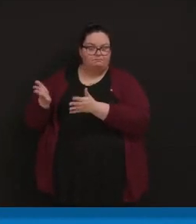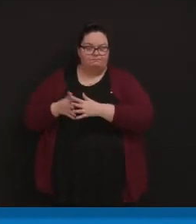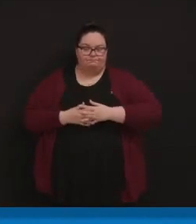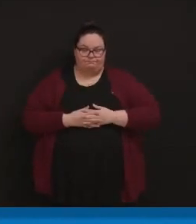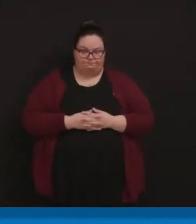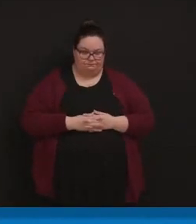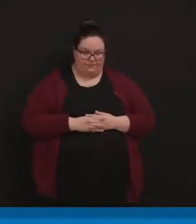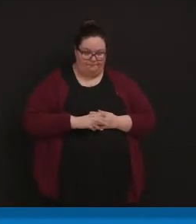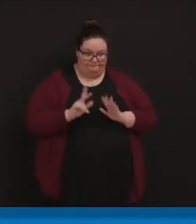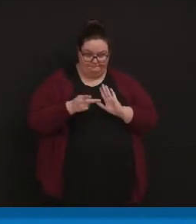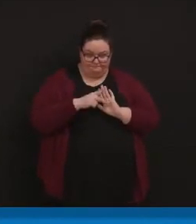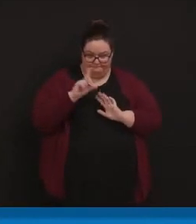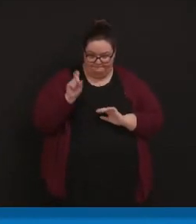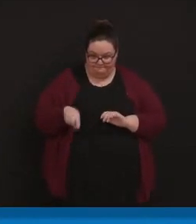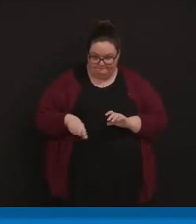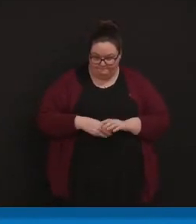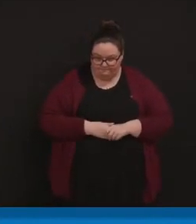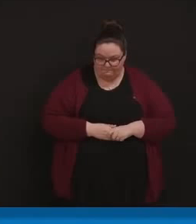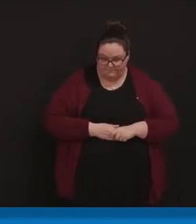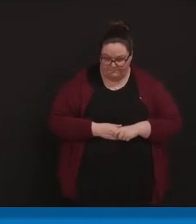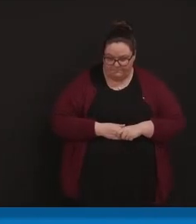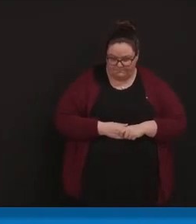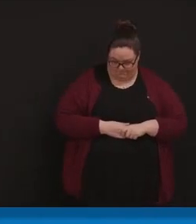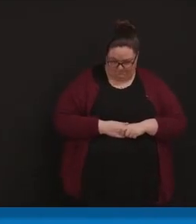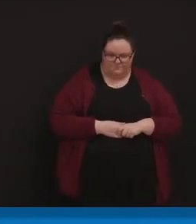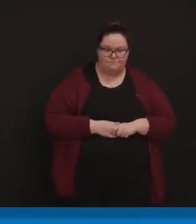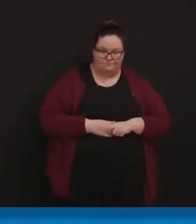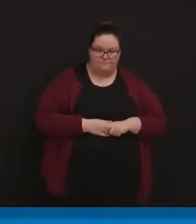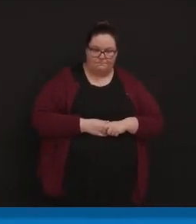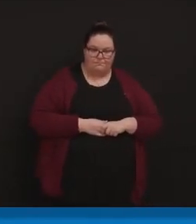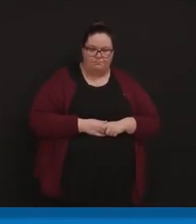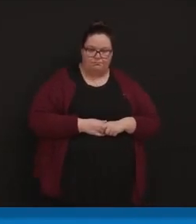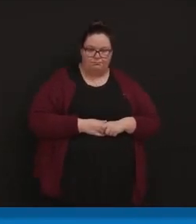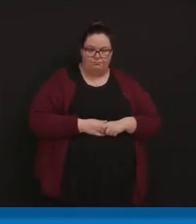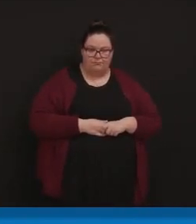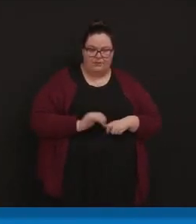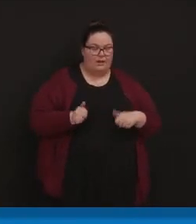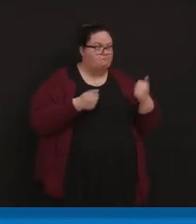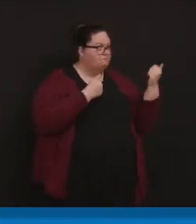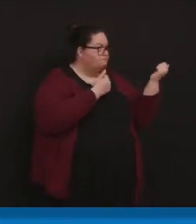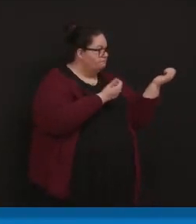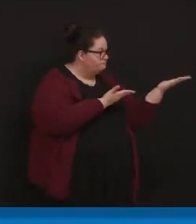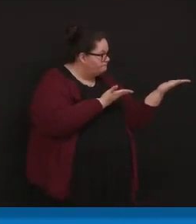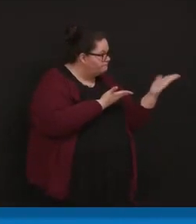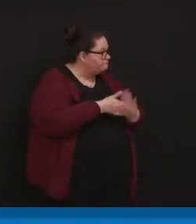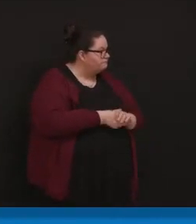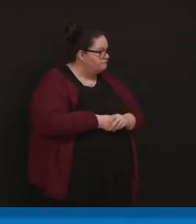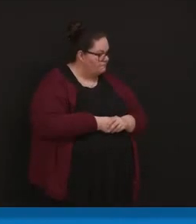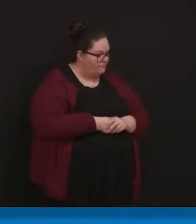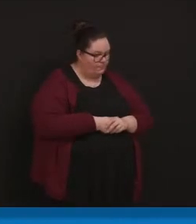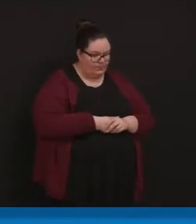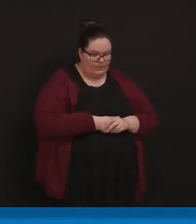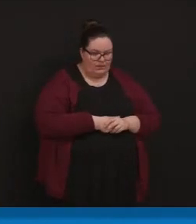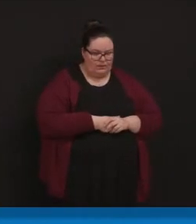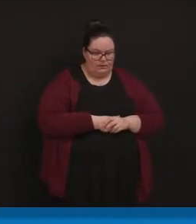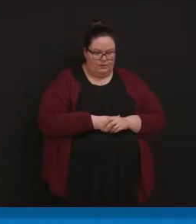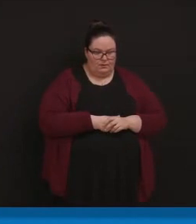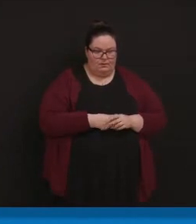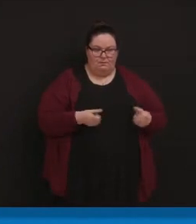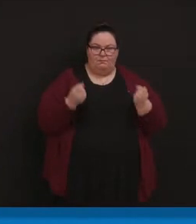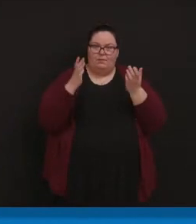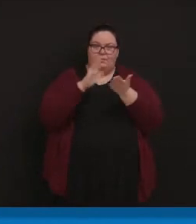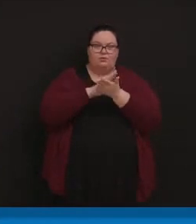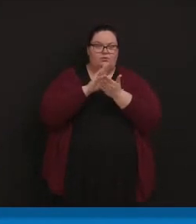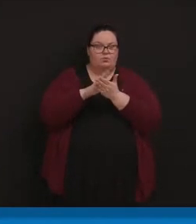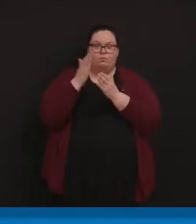Ms. McKinnon, do you have a follow-up? Yes, I do. Thank you. Minister Carty, various schools have been emailing